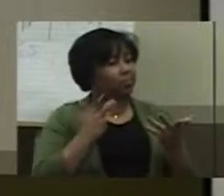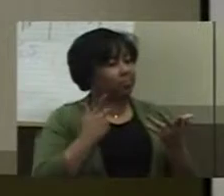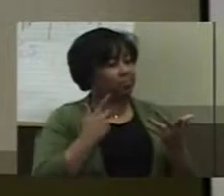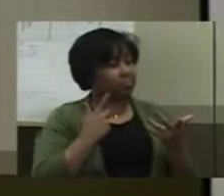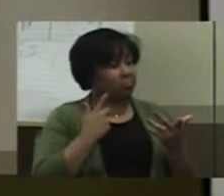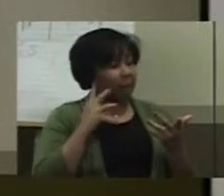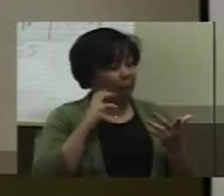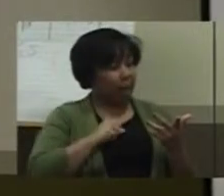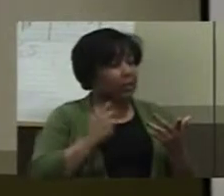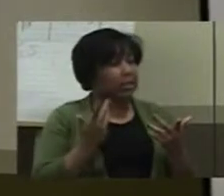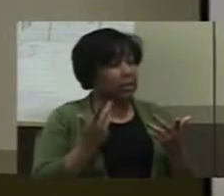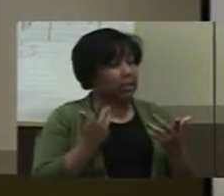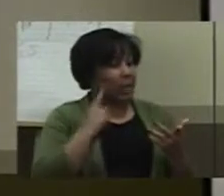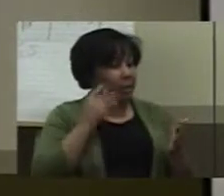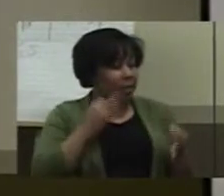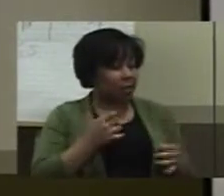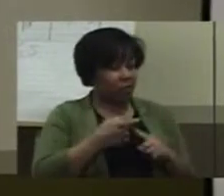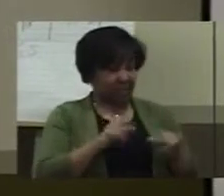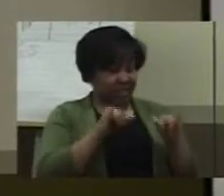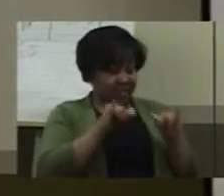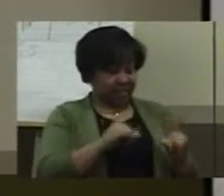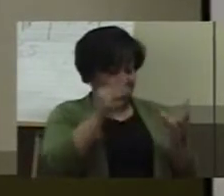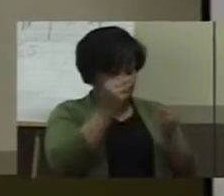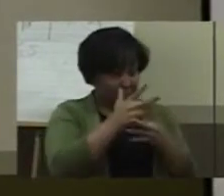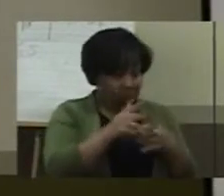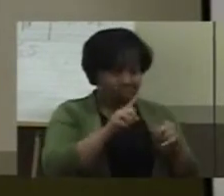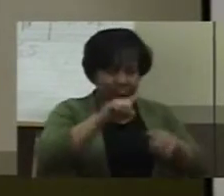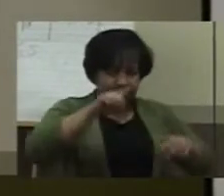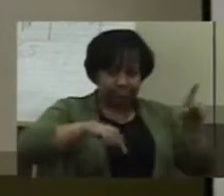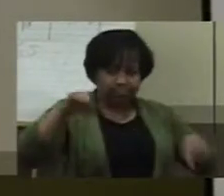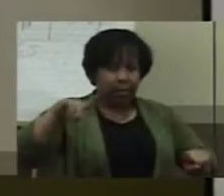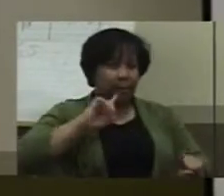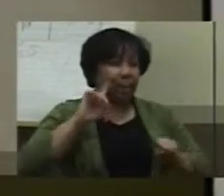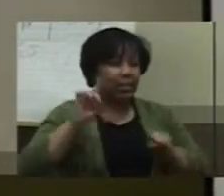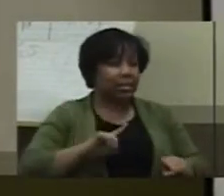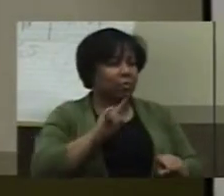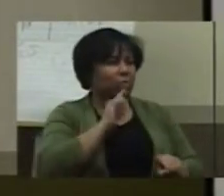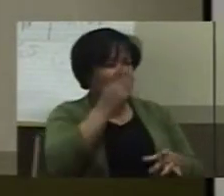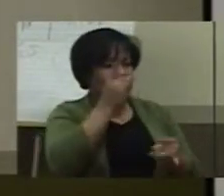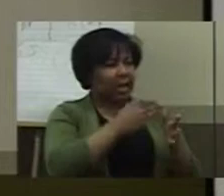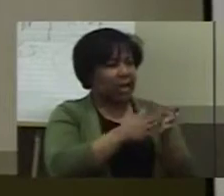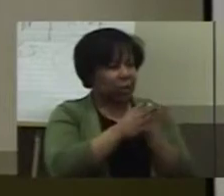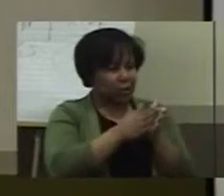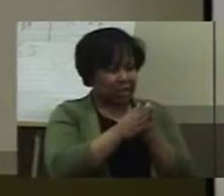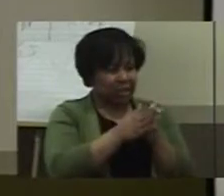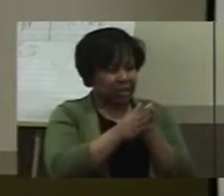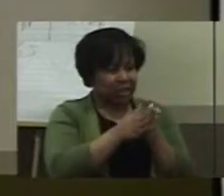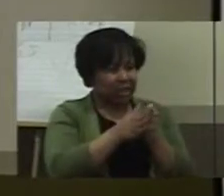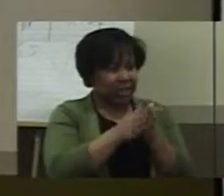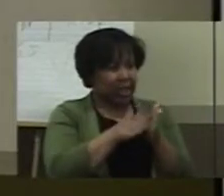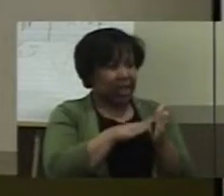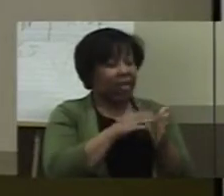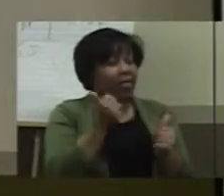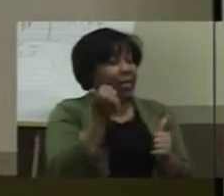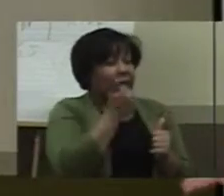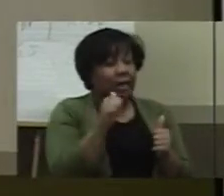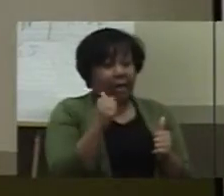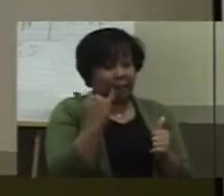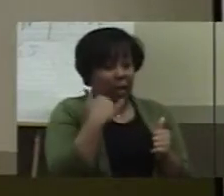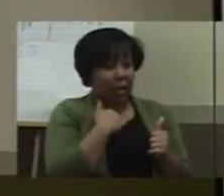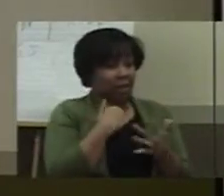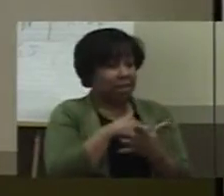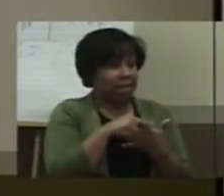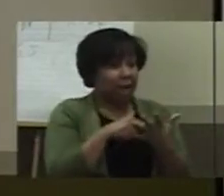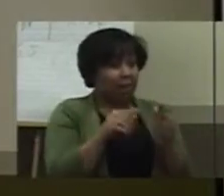hypotheses, okay, out of the same set of information. So that's always so interesting that if we